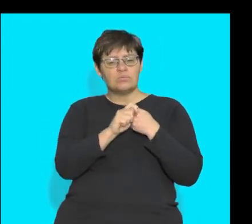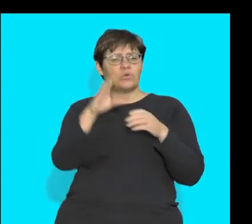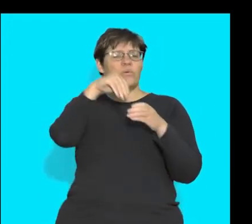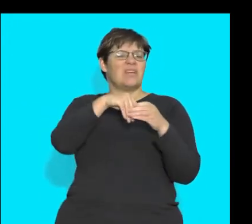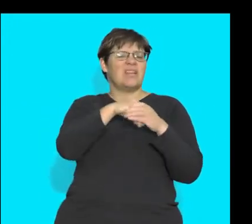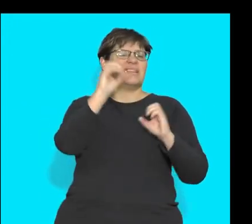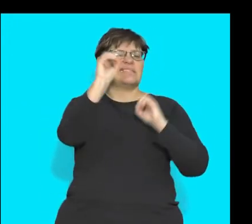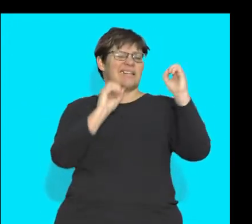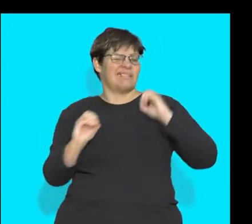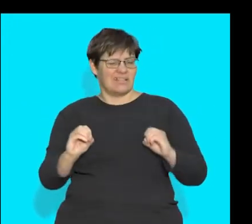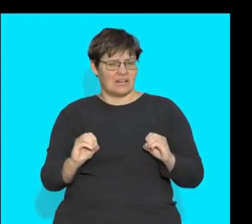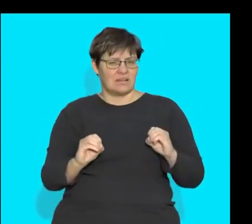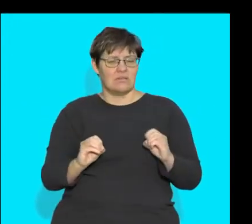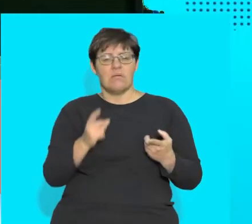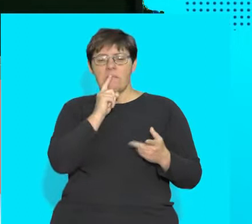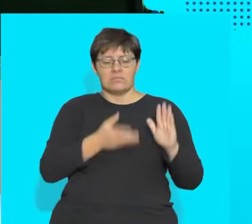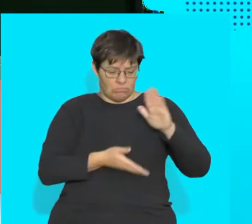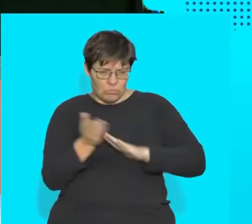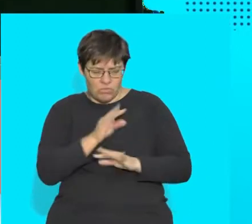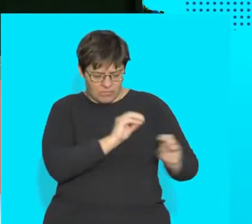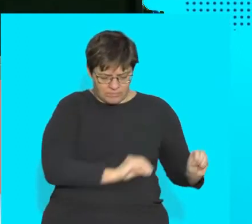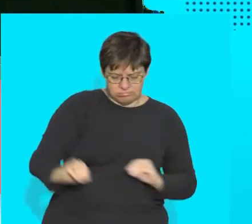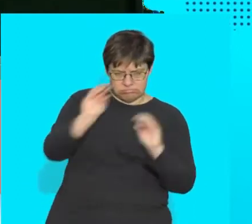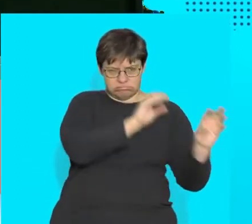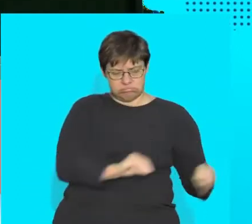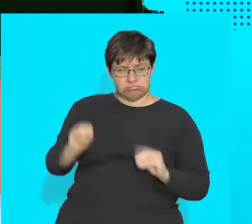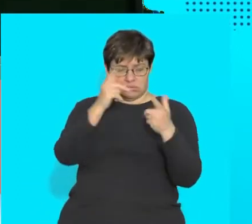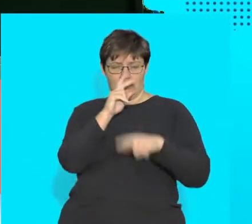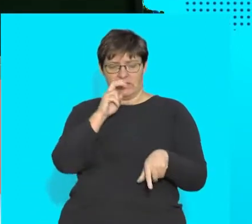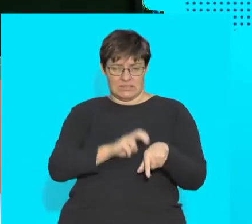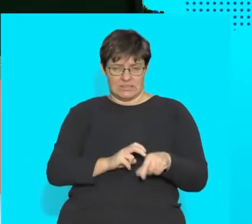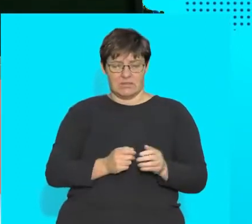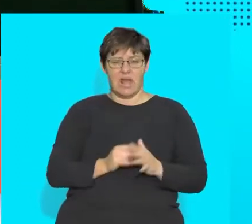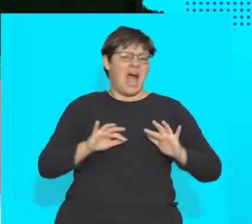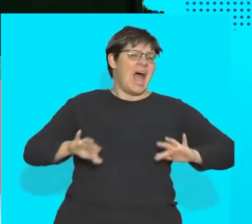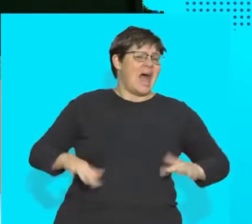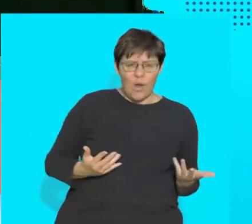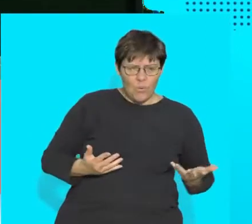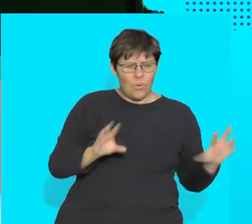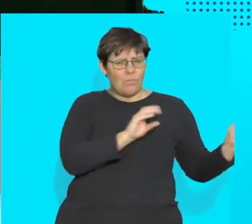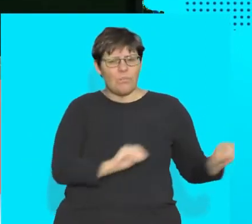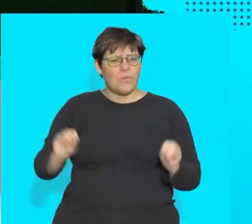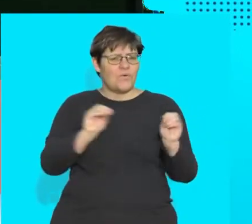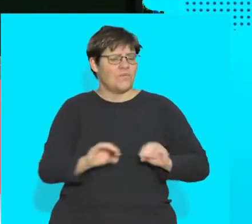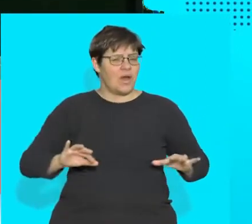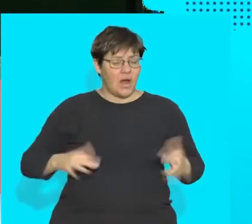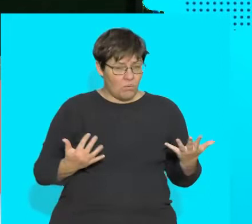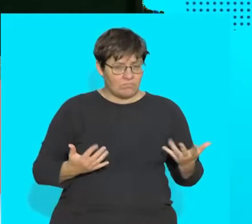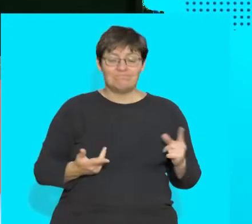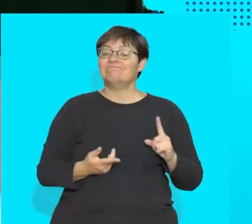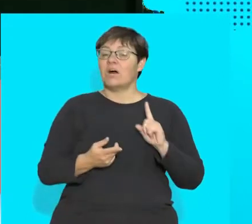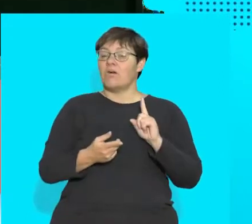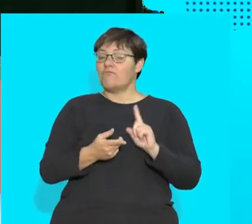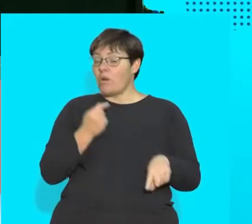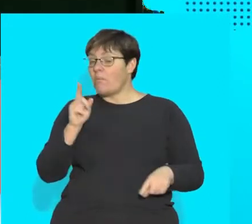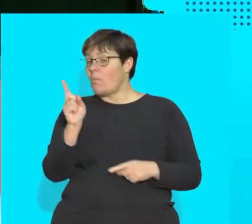cell, things need to move. And as I've said before, how do we get things moving? We're